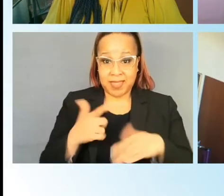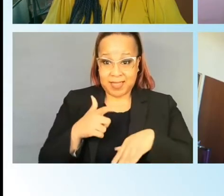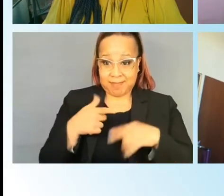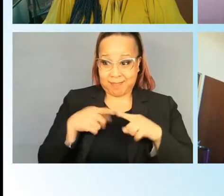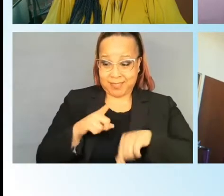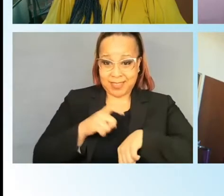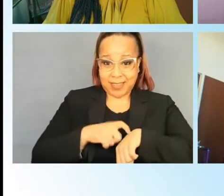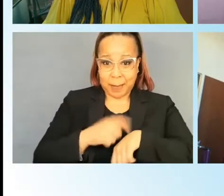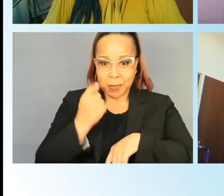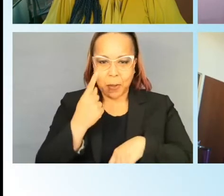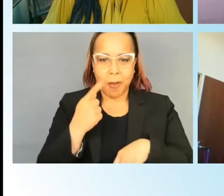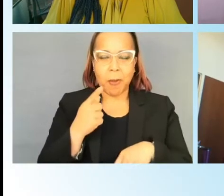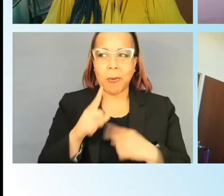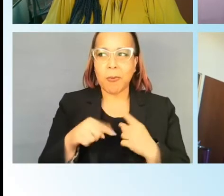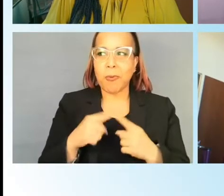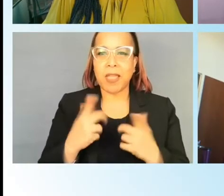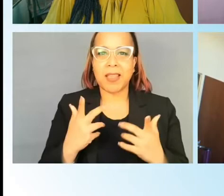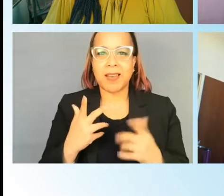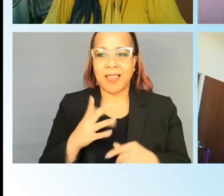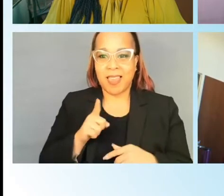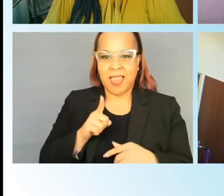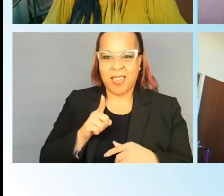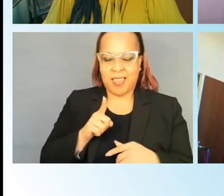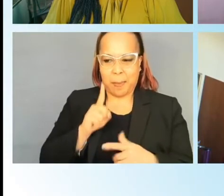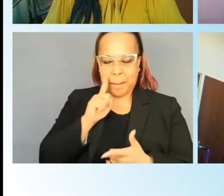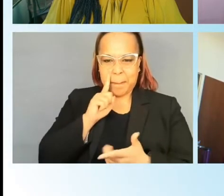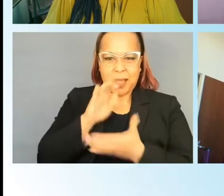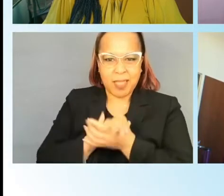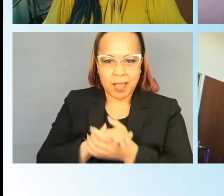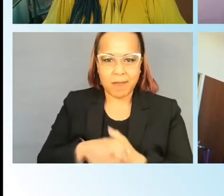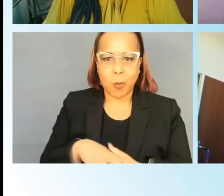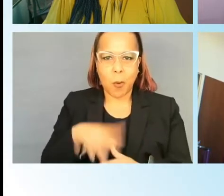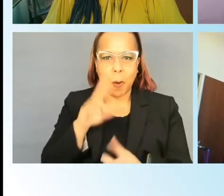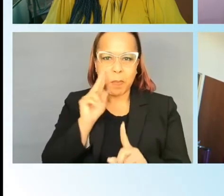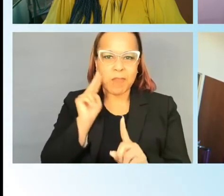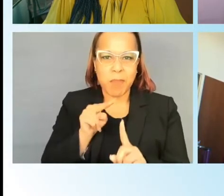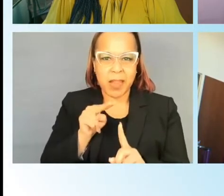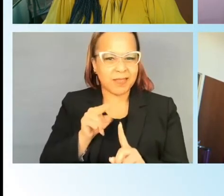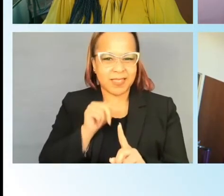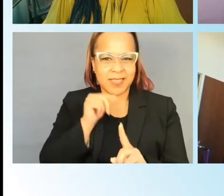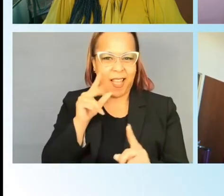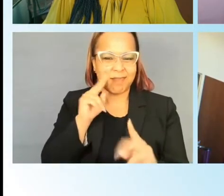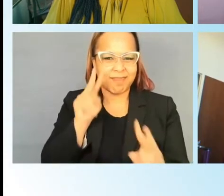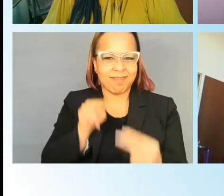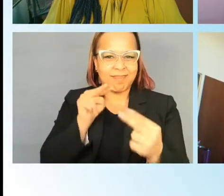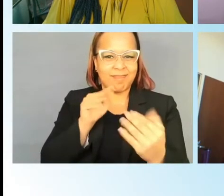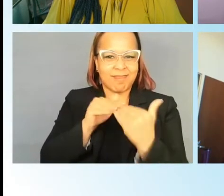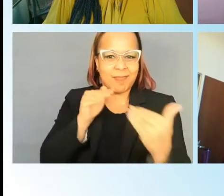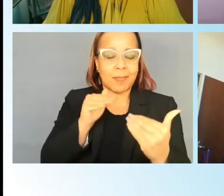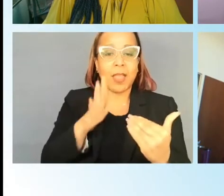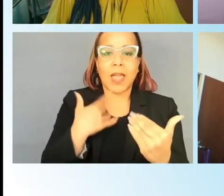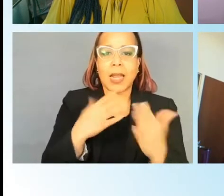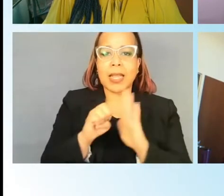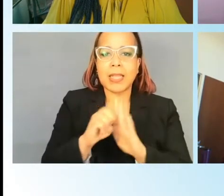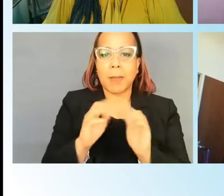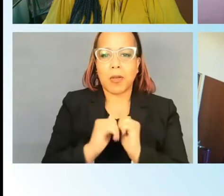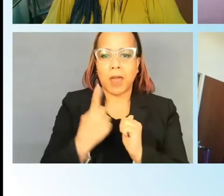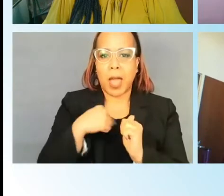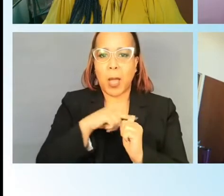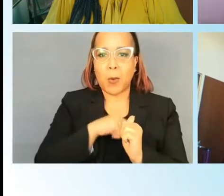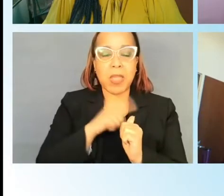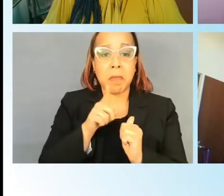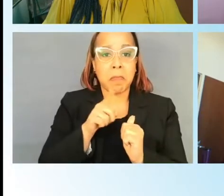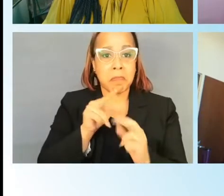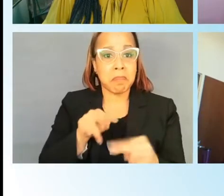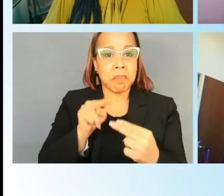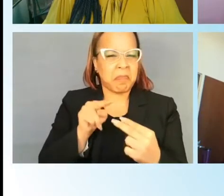know, their beliefs or their perspectives didn't quite align, there was that example of how we disagree